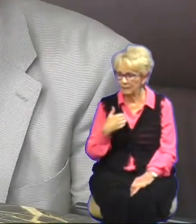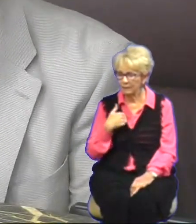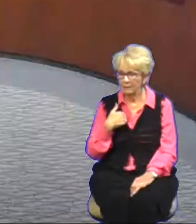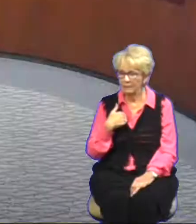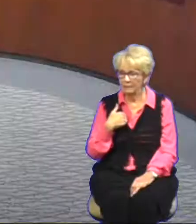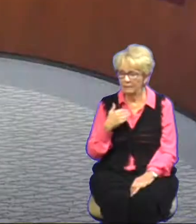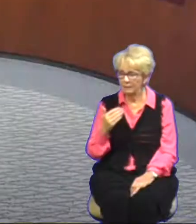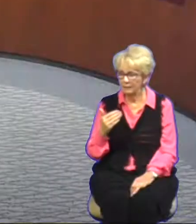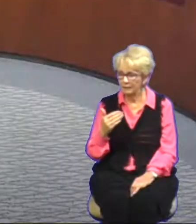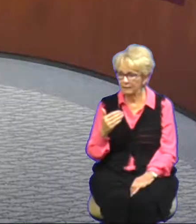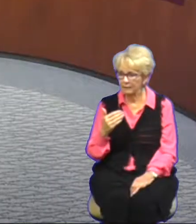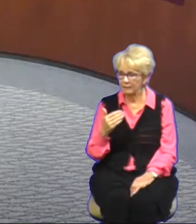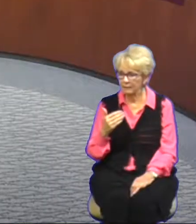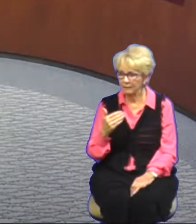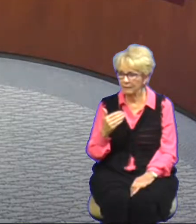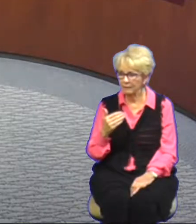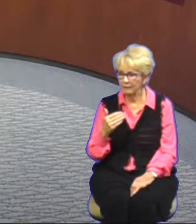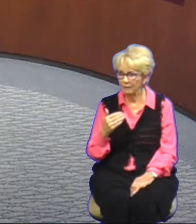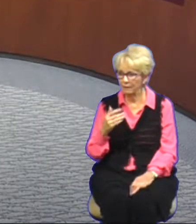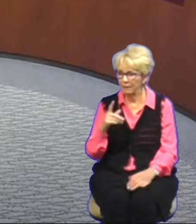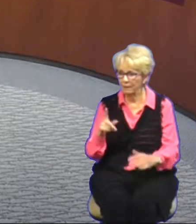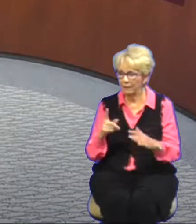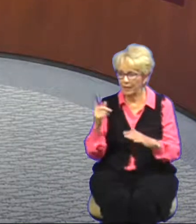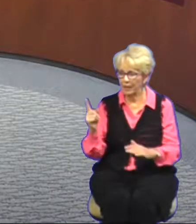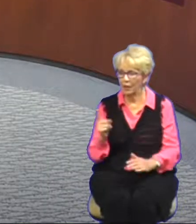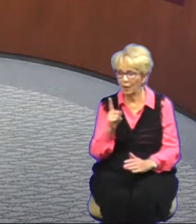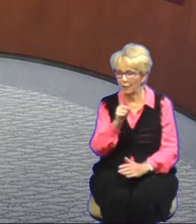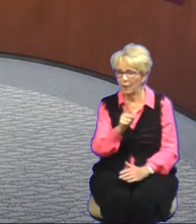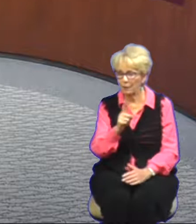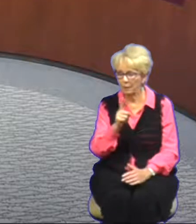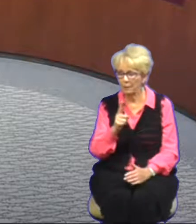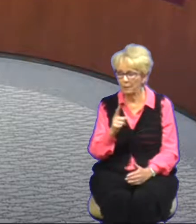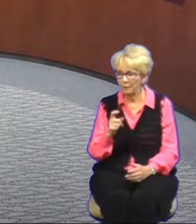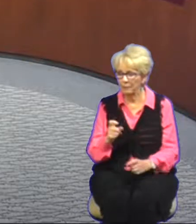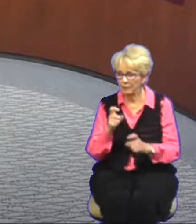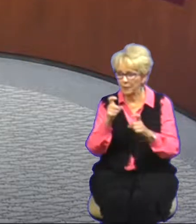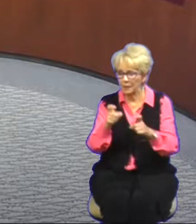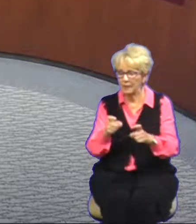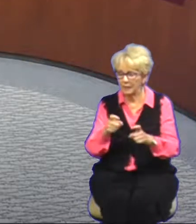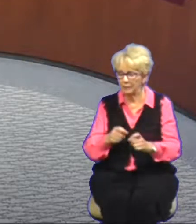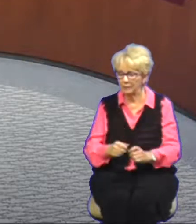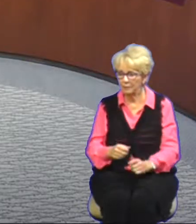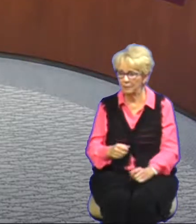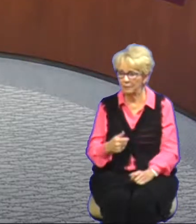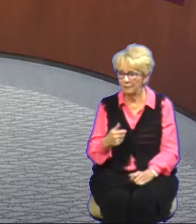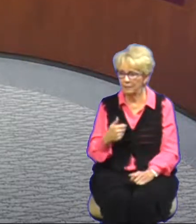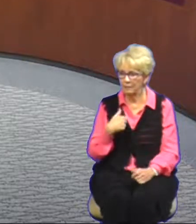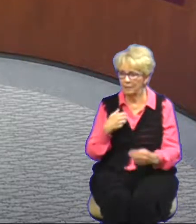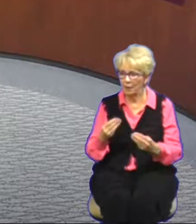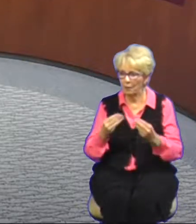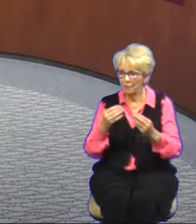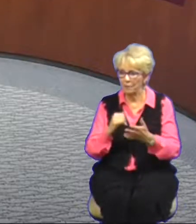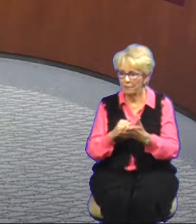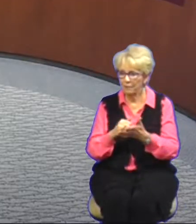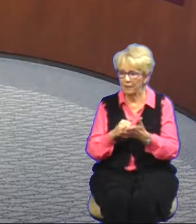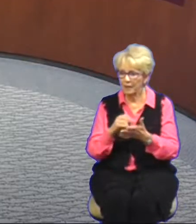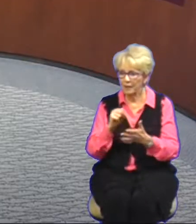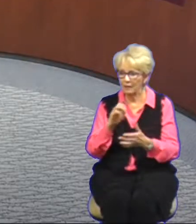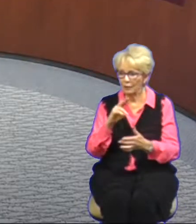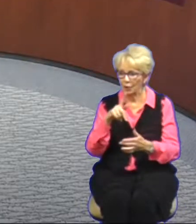here tonight, or have we do? They're going to come up and present the weapon. Okay. Do I have a motion? I move to declare a